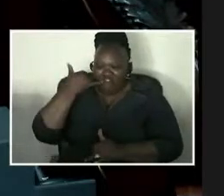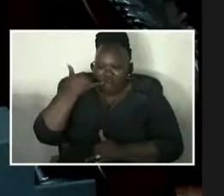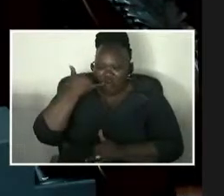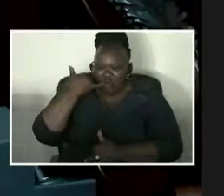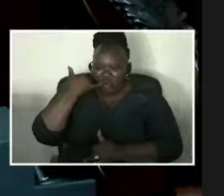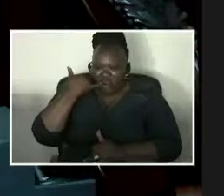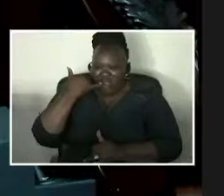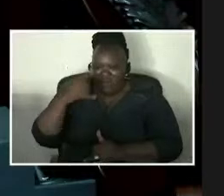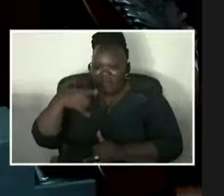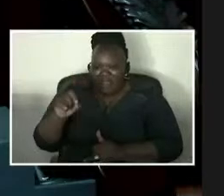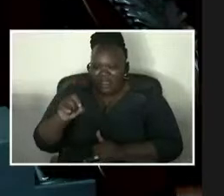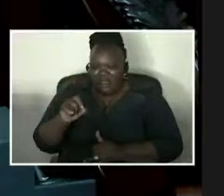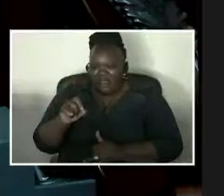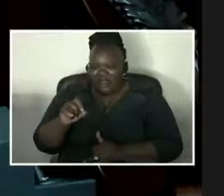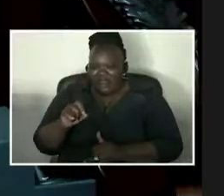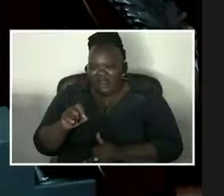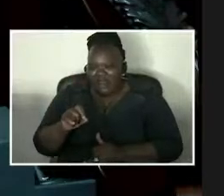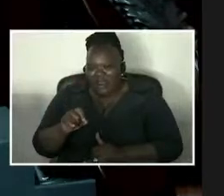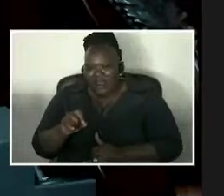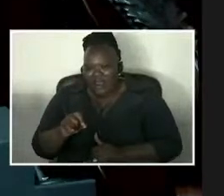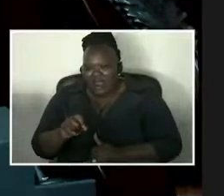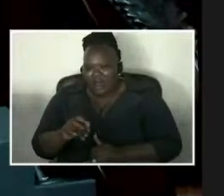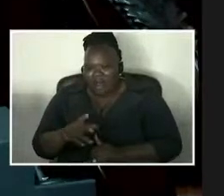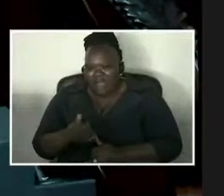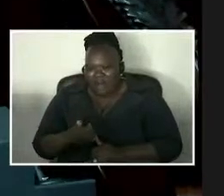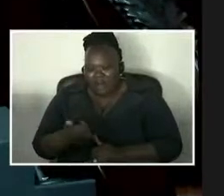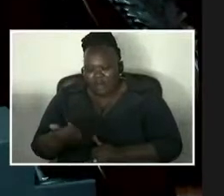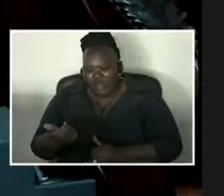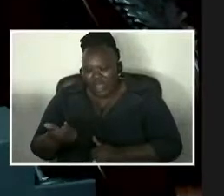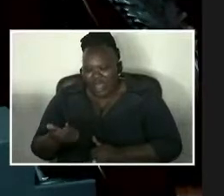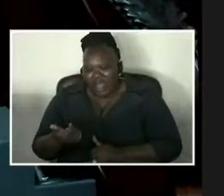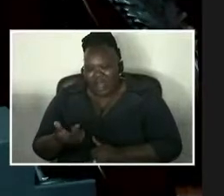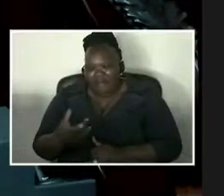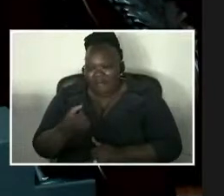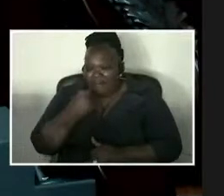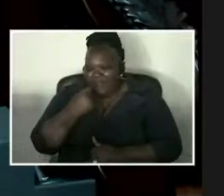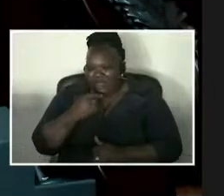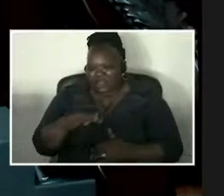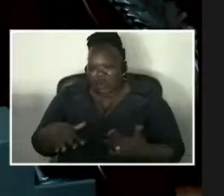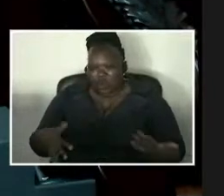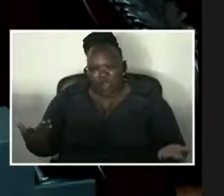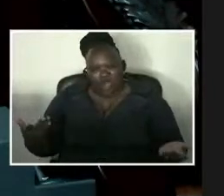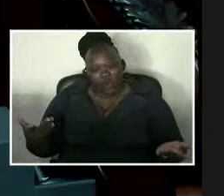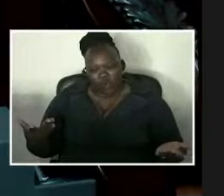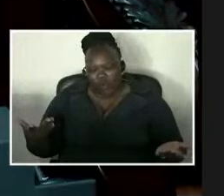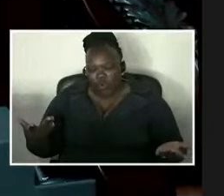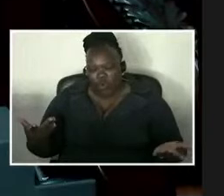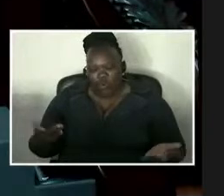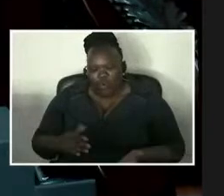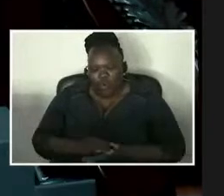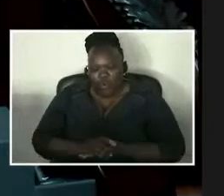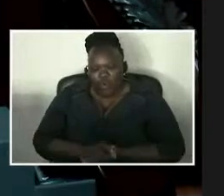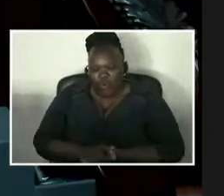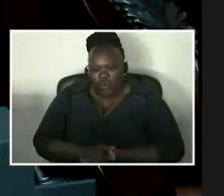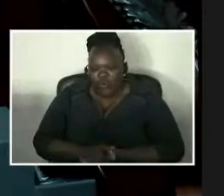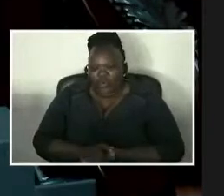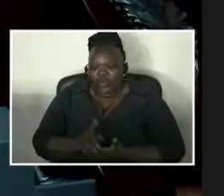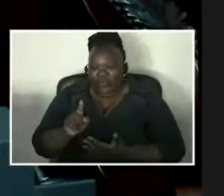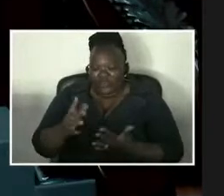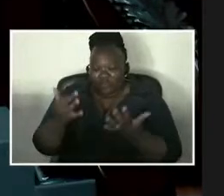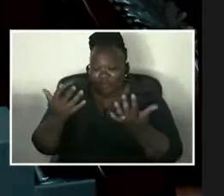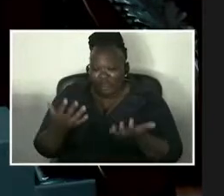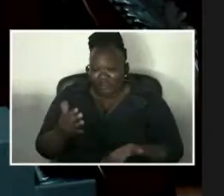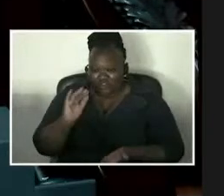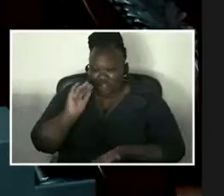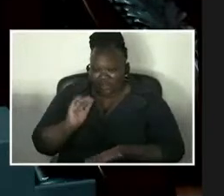to ccmd sites and leave without their chronic medication due to stockouts these budget